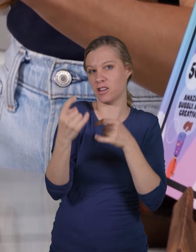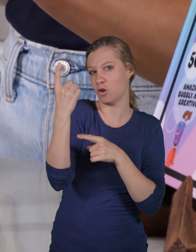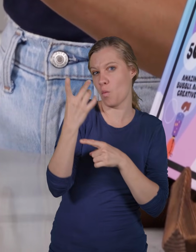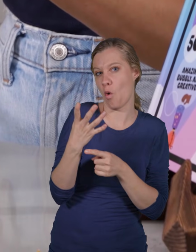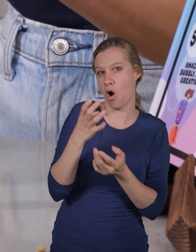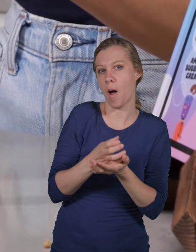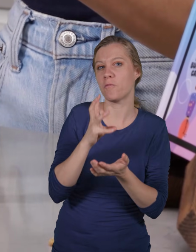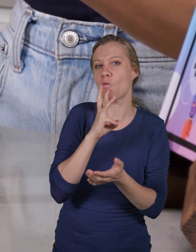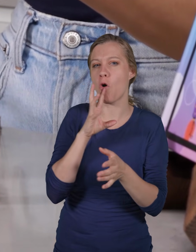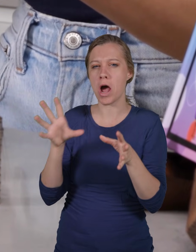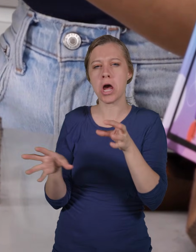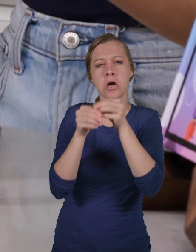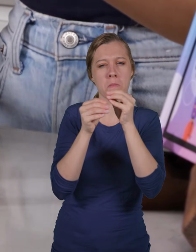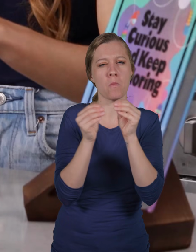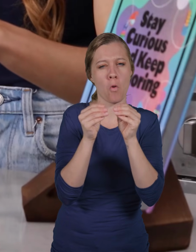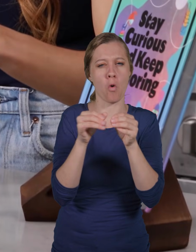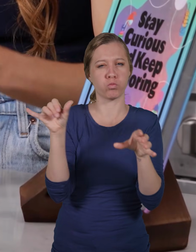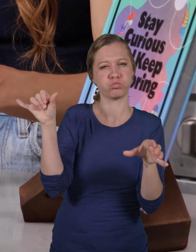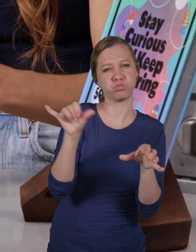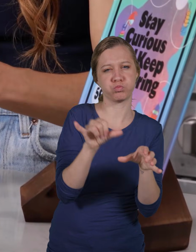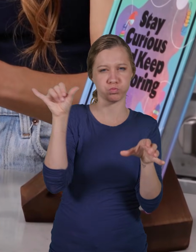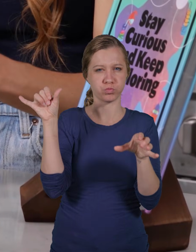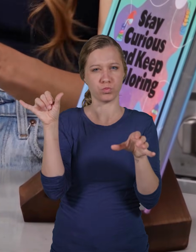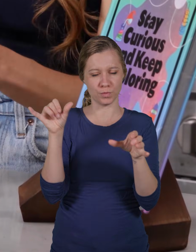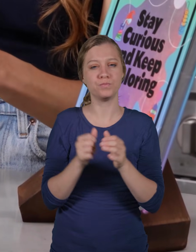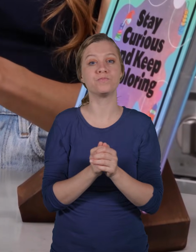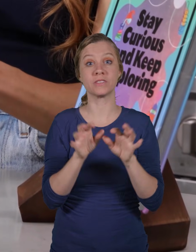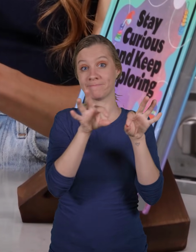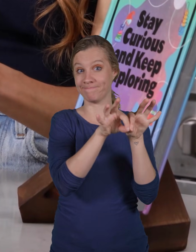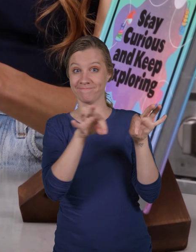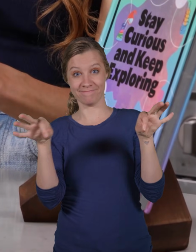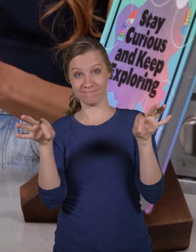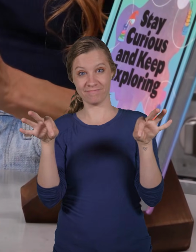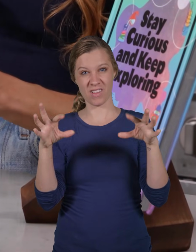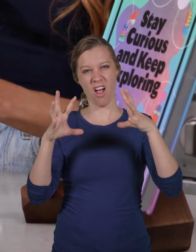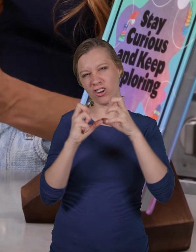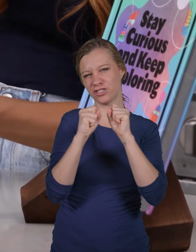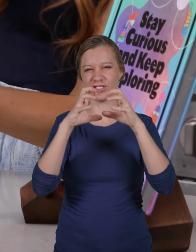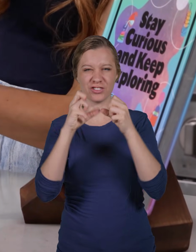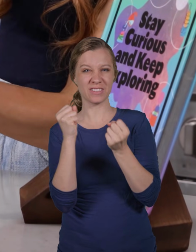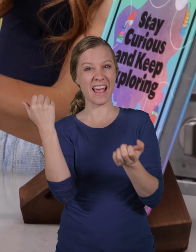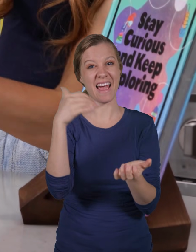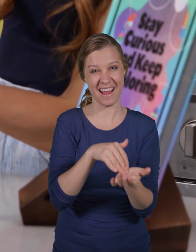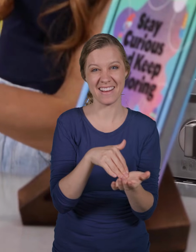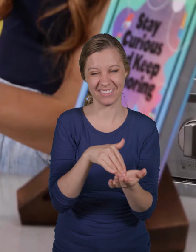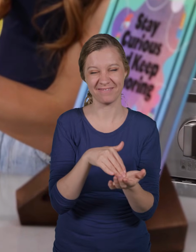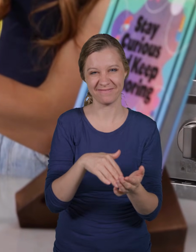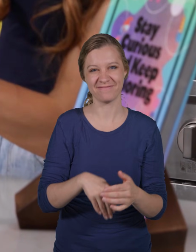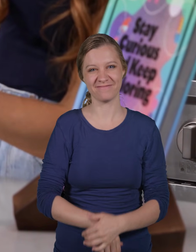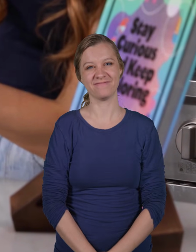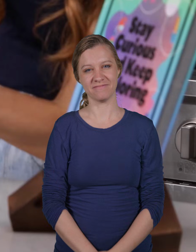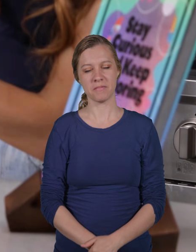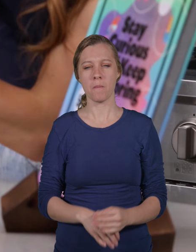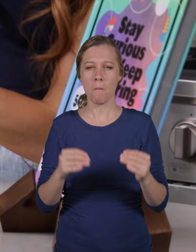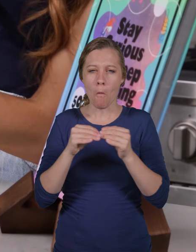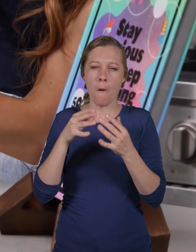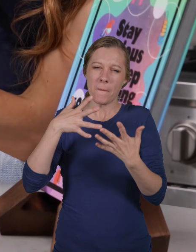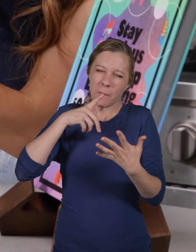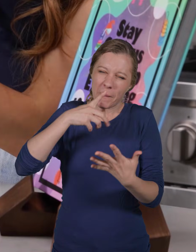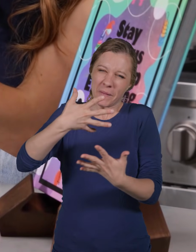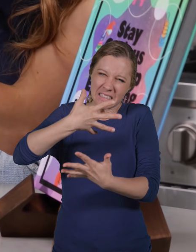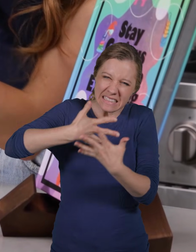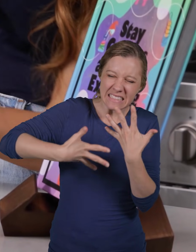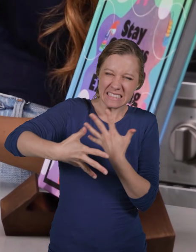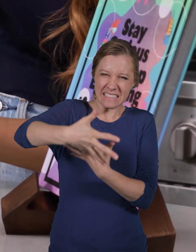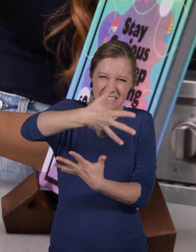last 1/4 cup of water in here, just like that. Reseal your bag and mush it up again. Just get